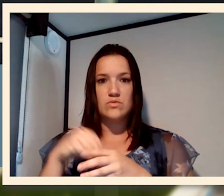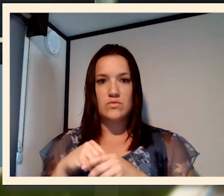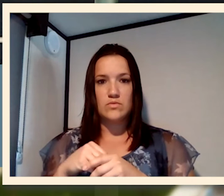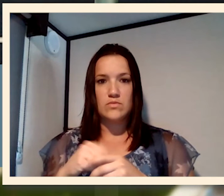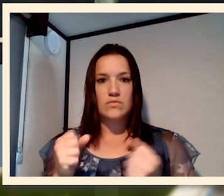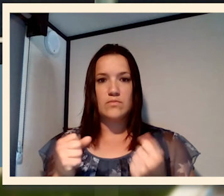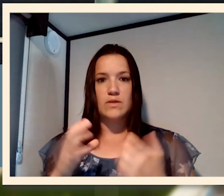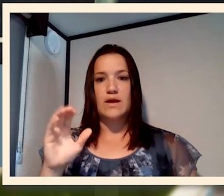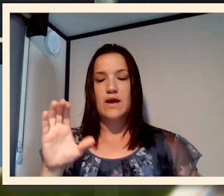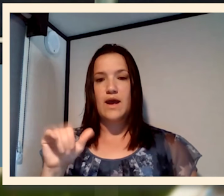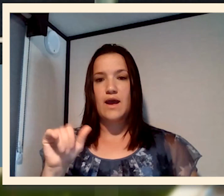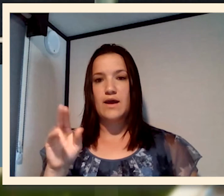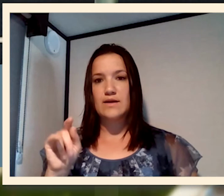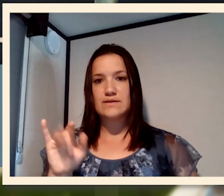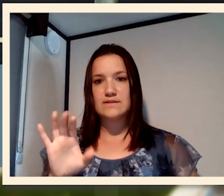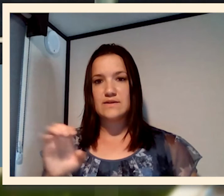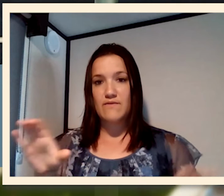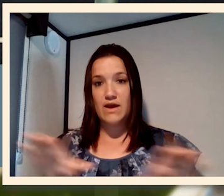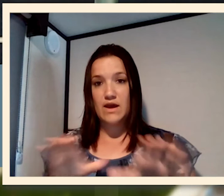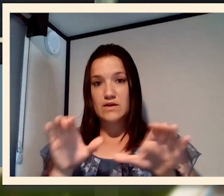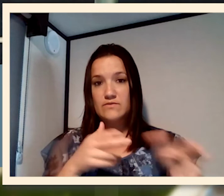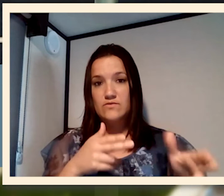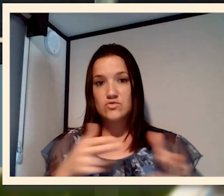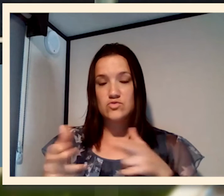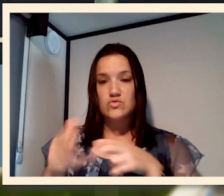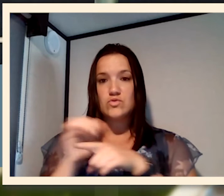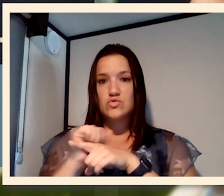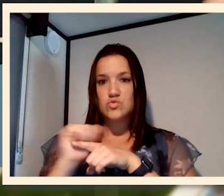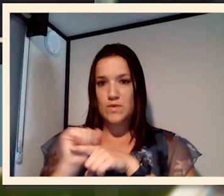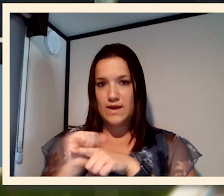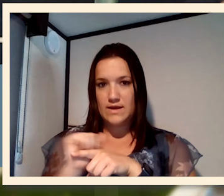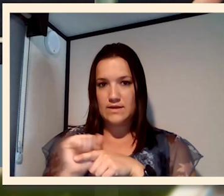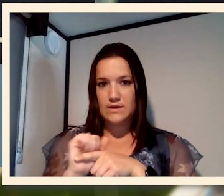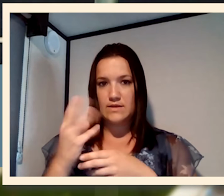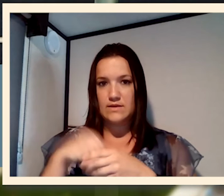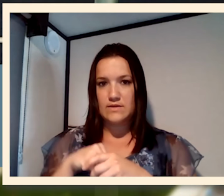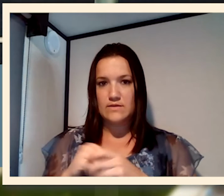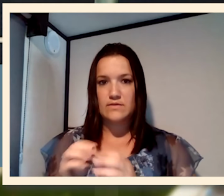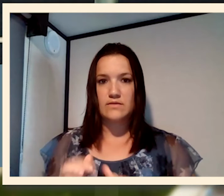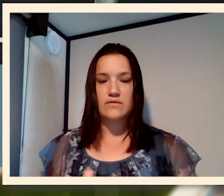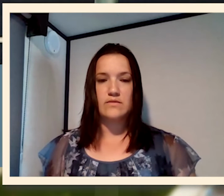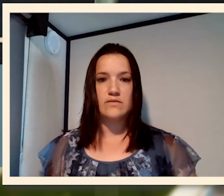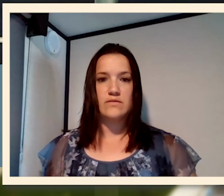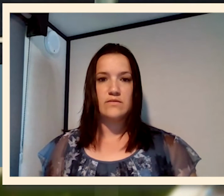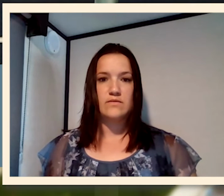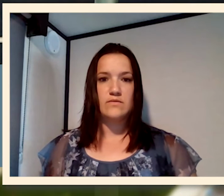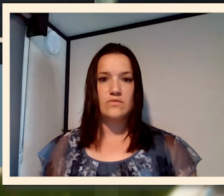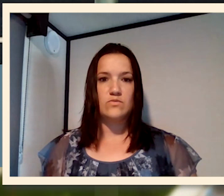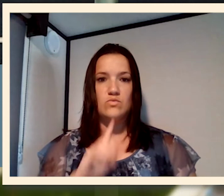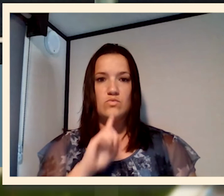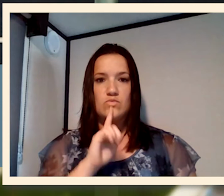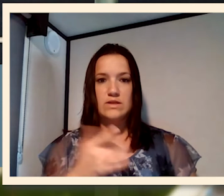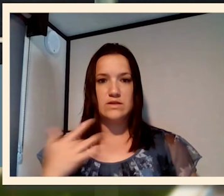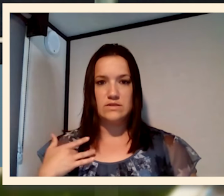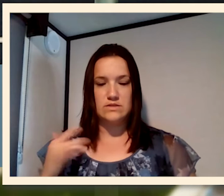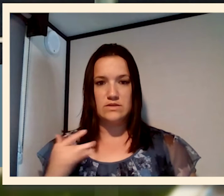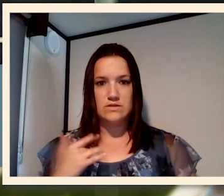drill that will incorporate many of the active shooter training elements in it.